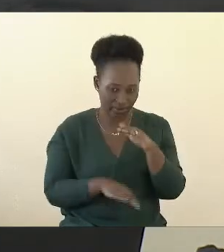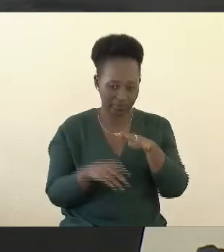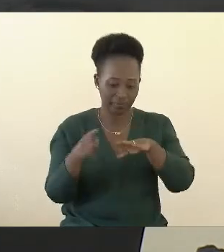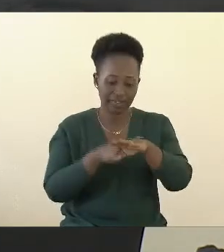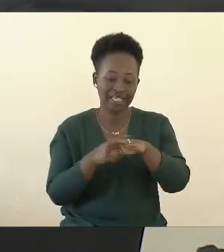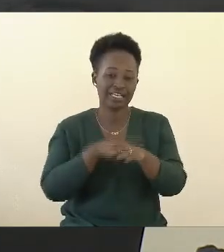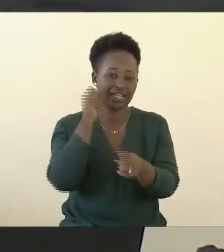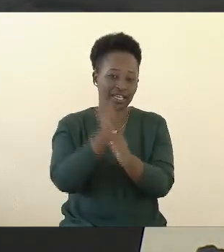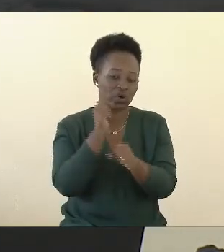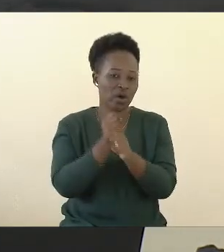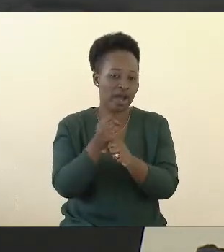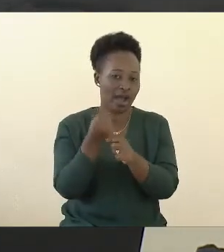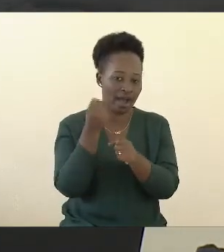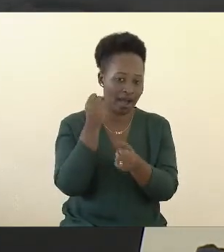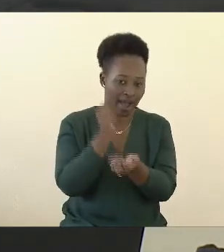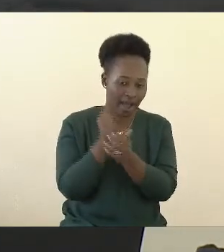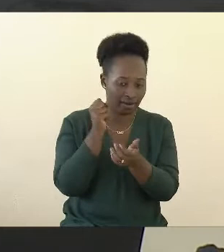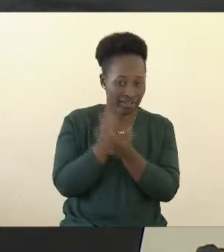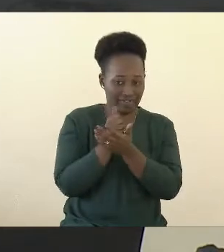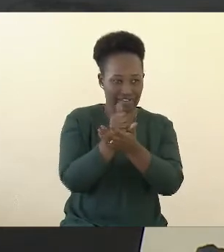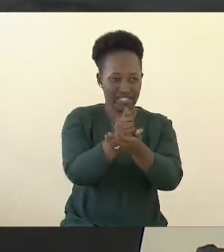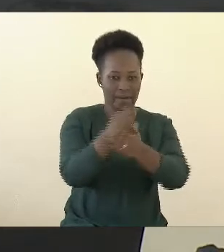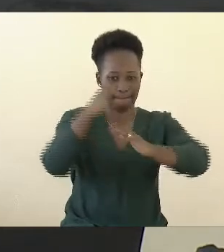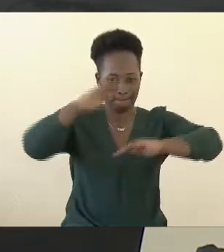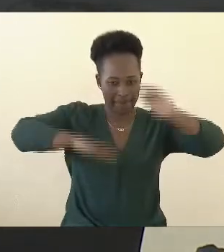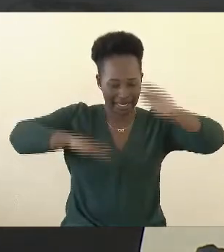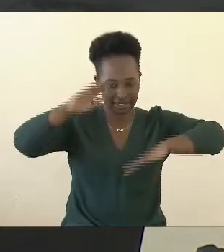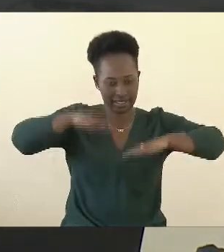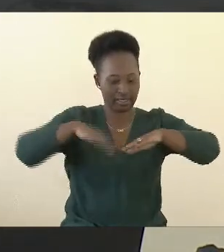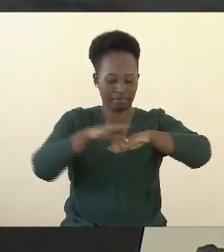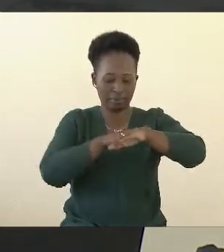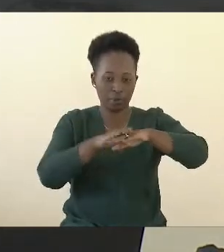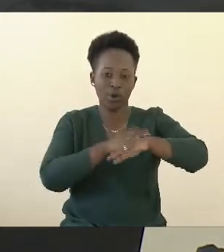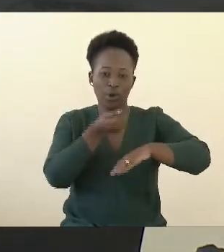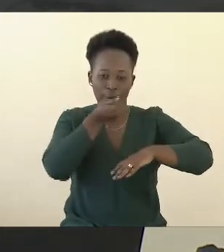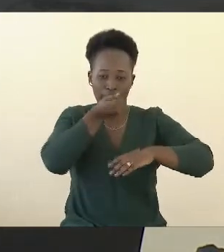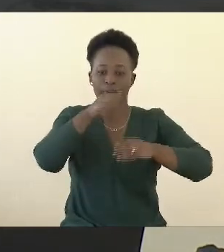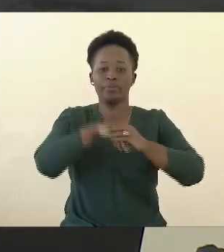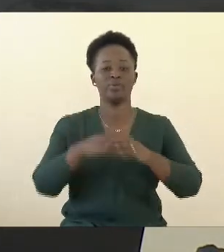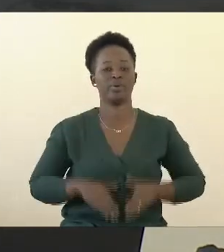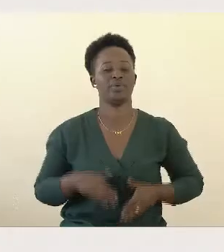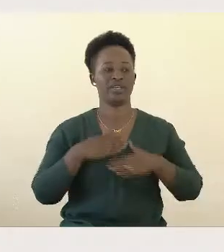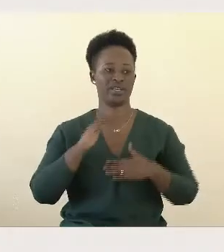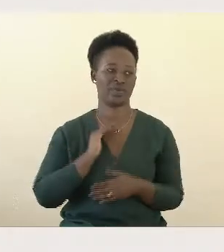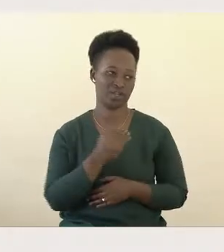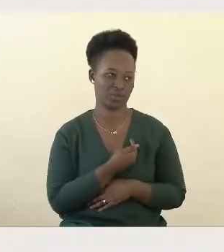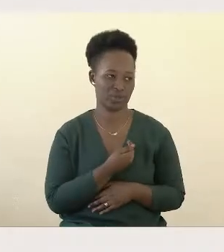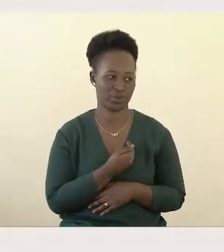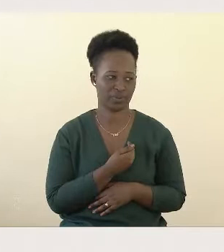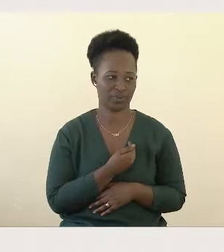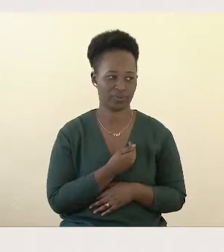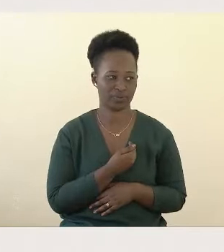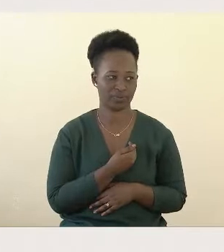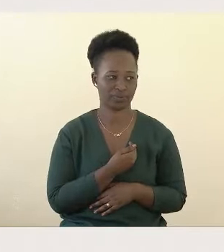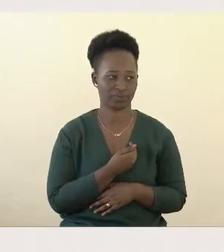does the function of thermoregulation, balancing the body temperature in our body. So that is thermoregulation,